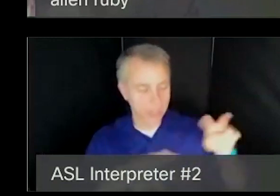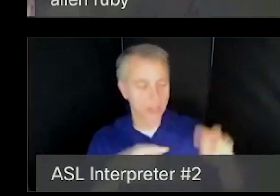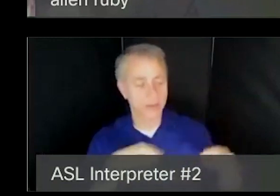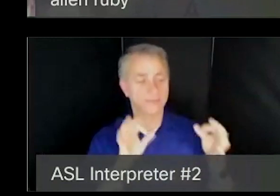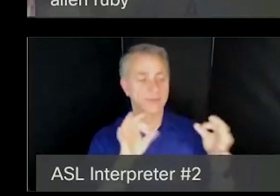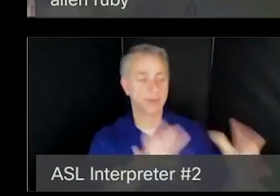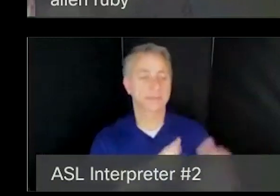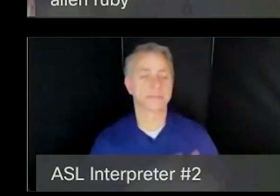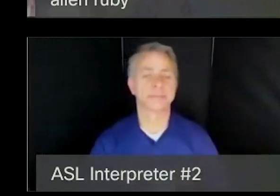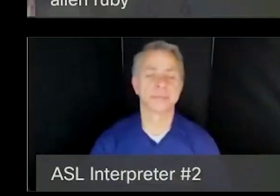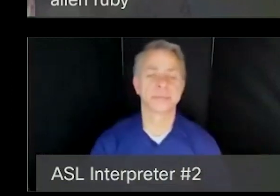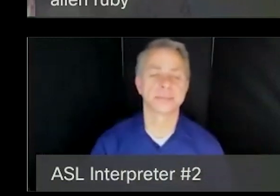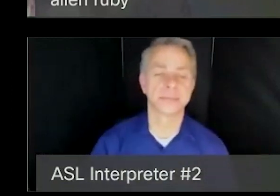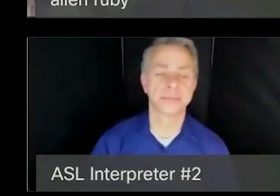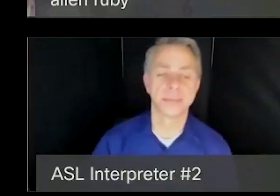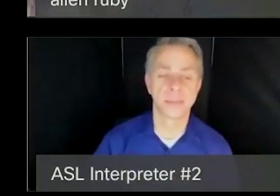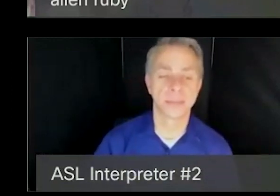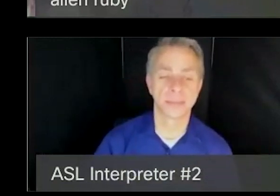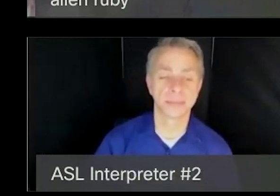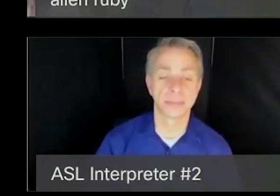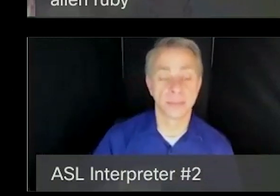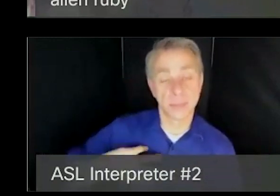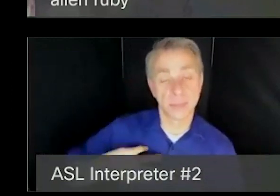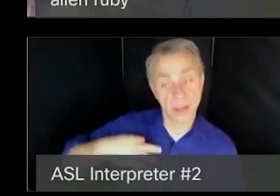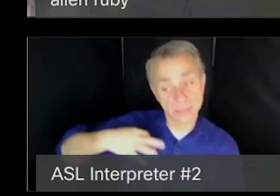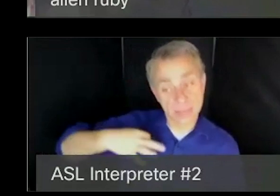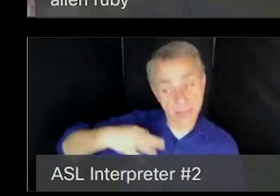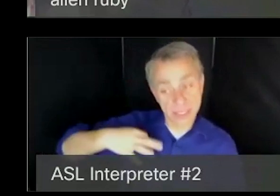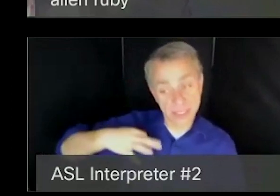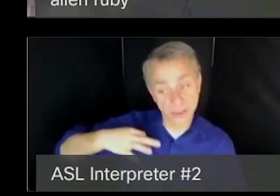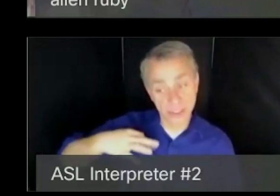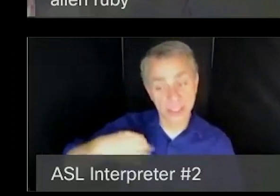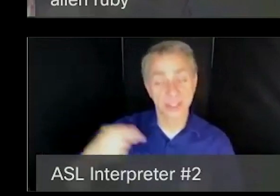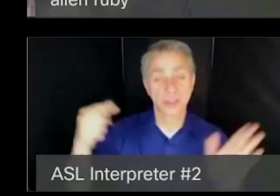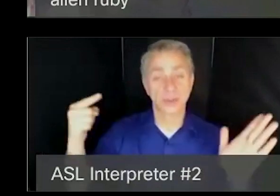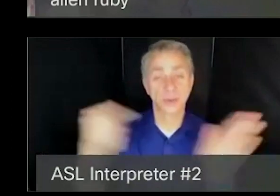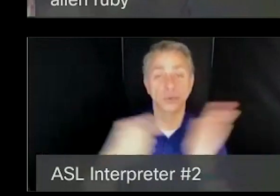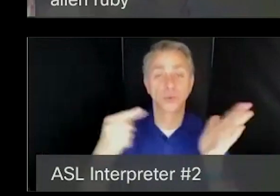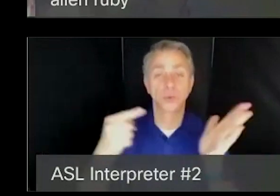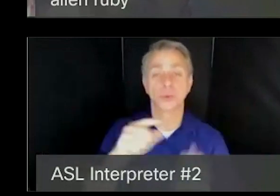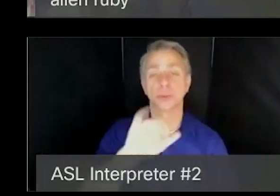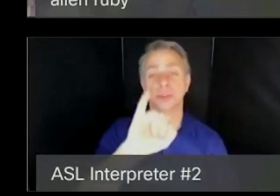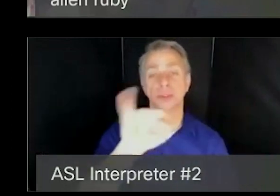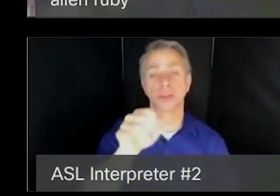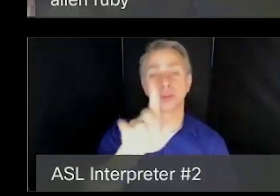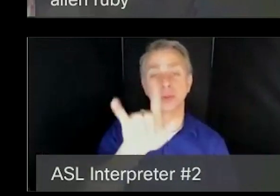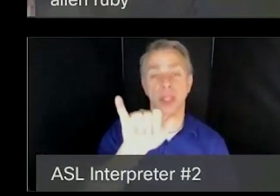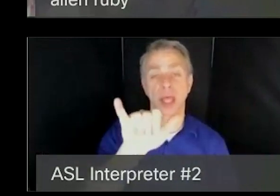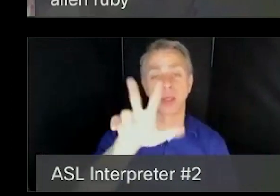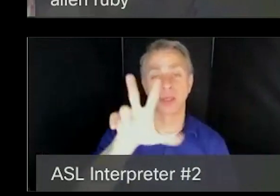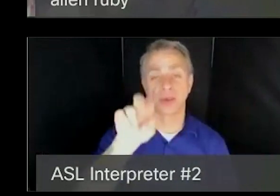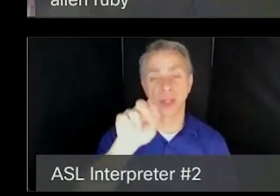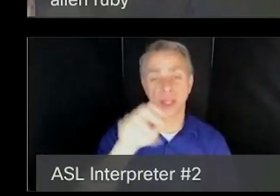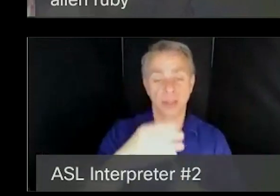The applications themselves are due on July 30th before midnight, and please don't be late because we are